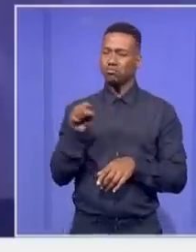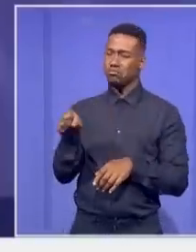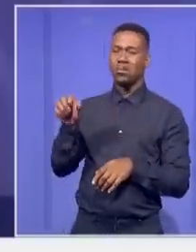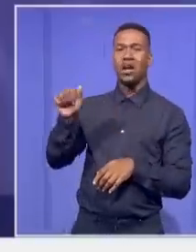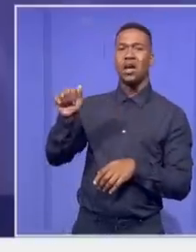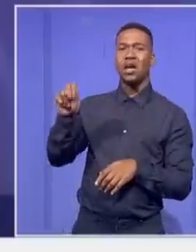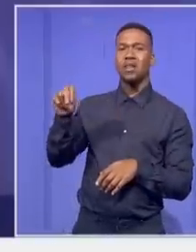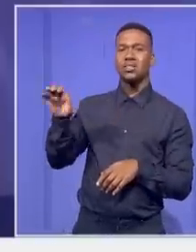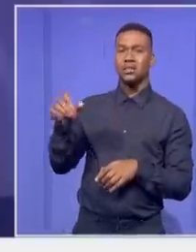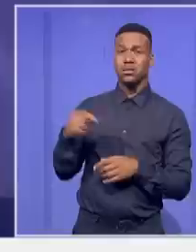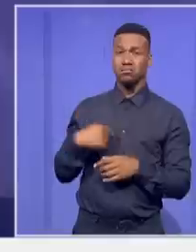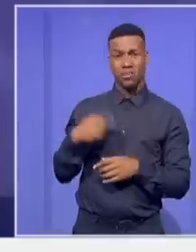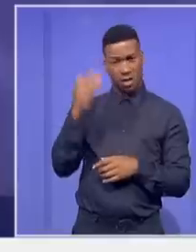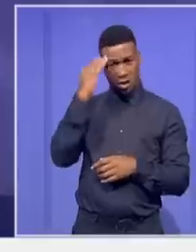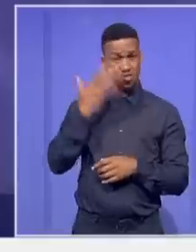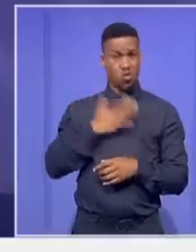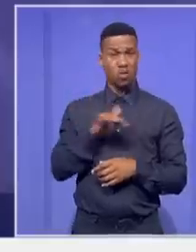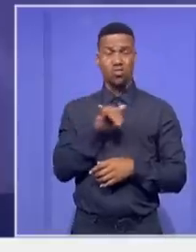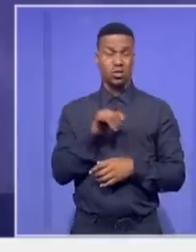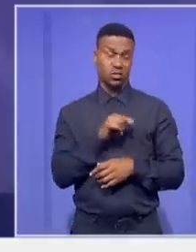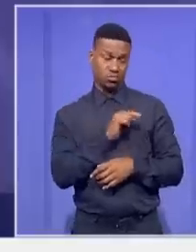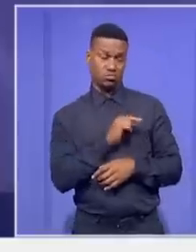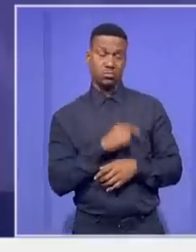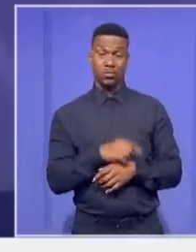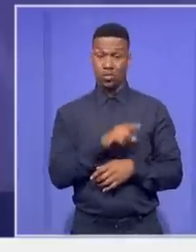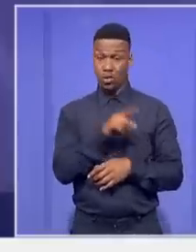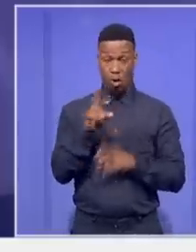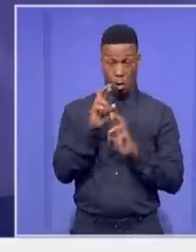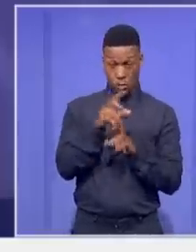know which one I want, and I hope you do too.